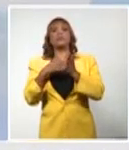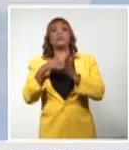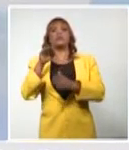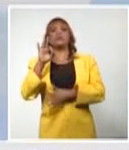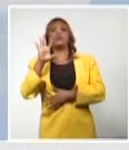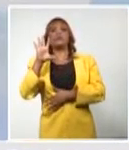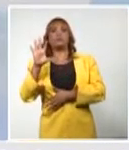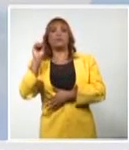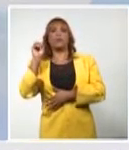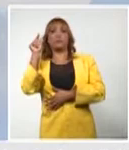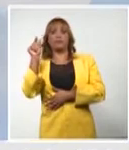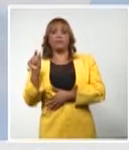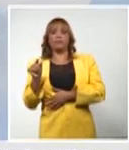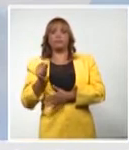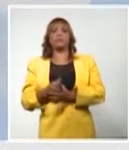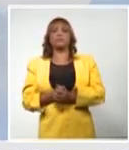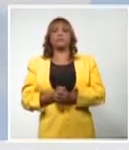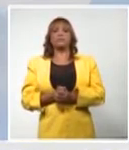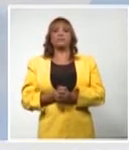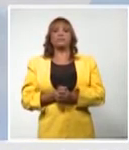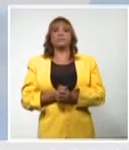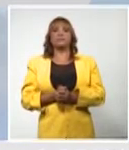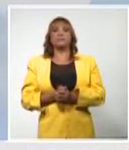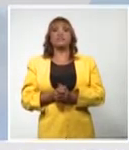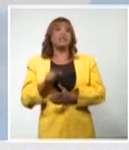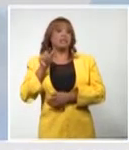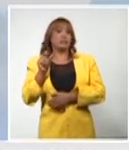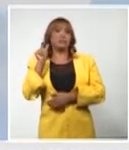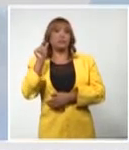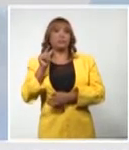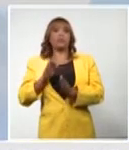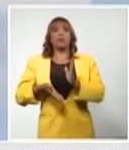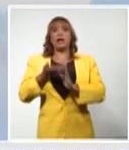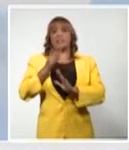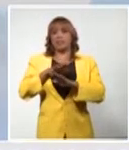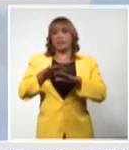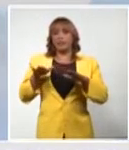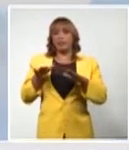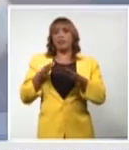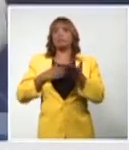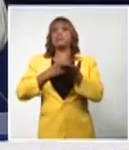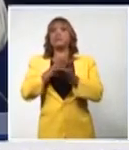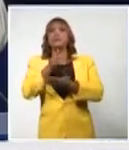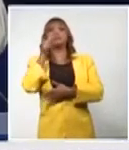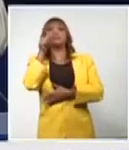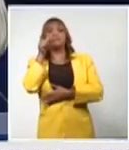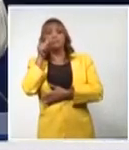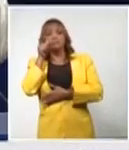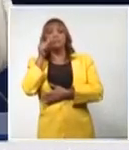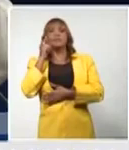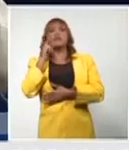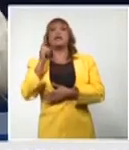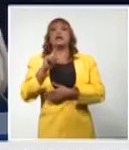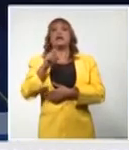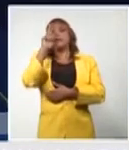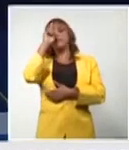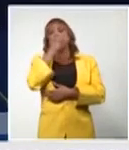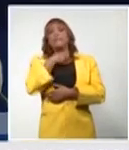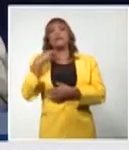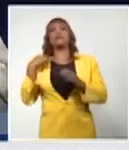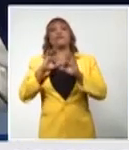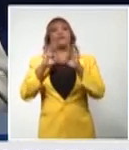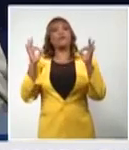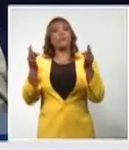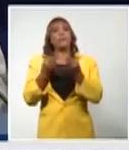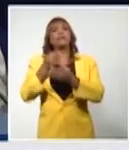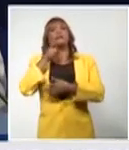4,850 people continue to be monitored. These are people that have been discharged from hospital and are now completing the